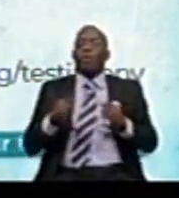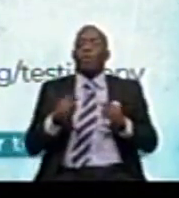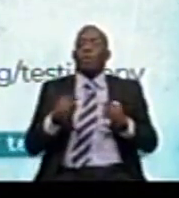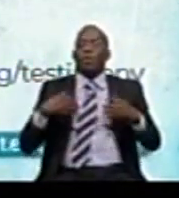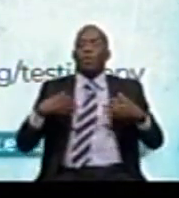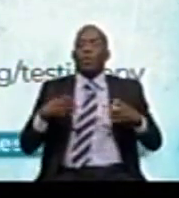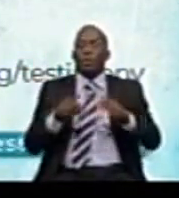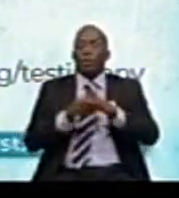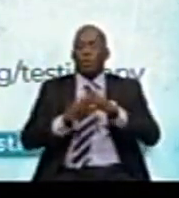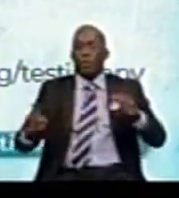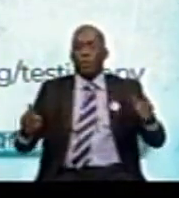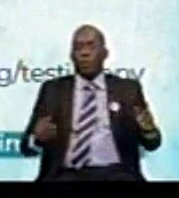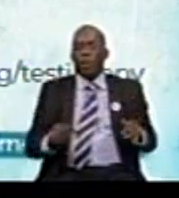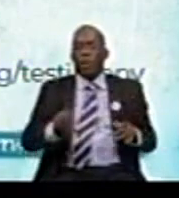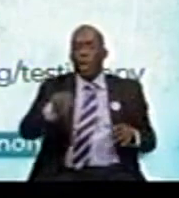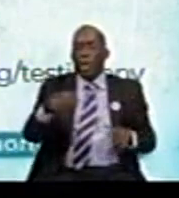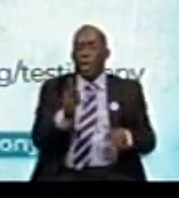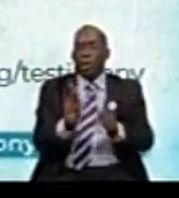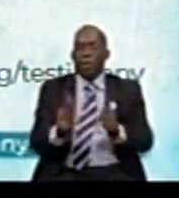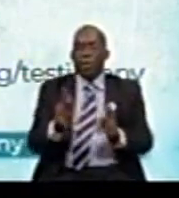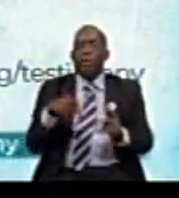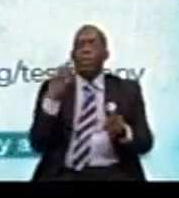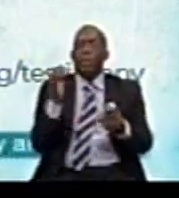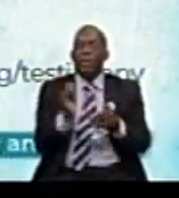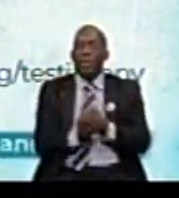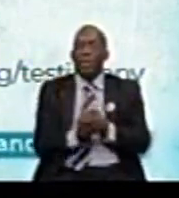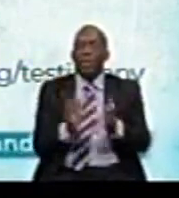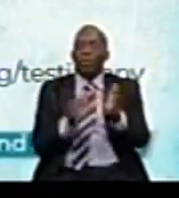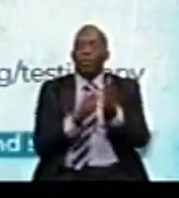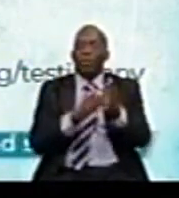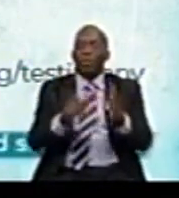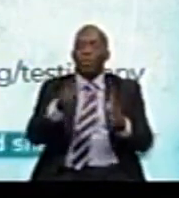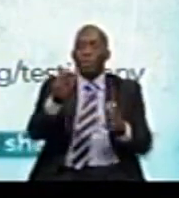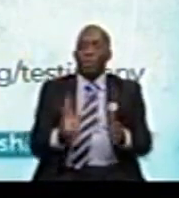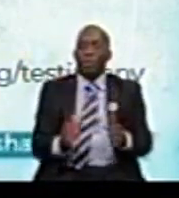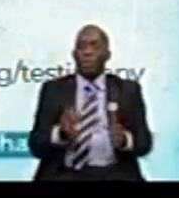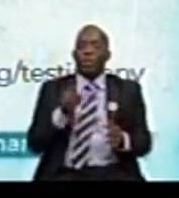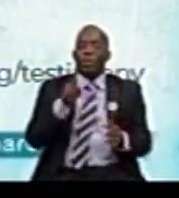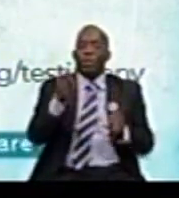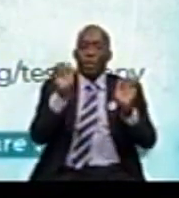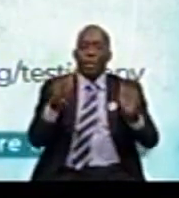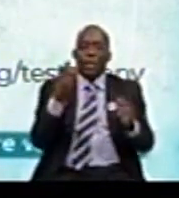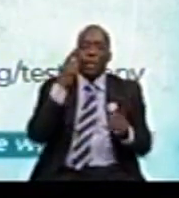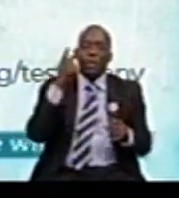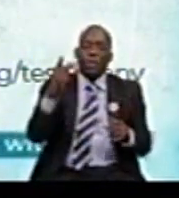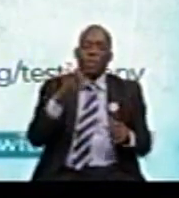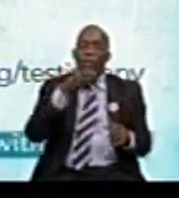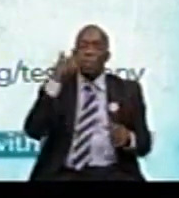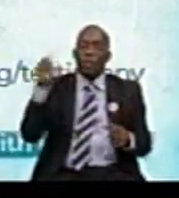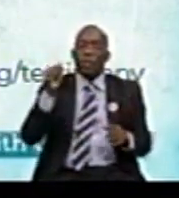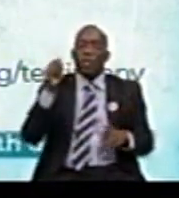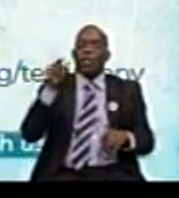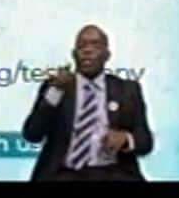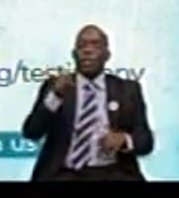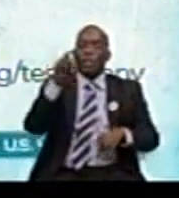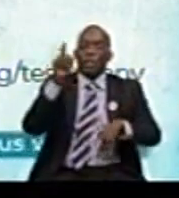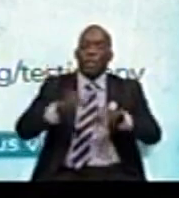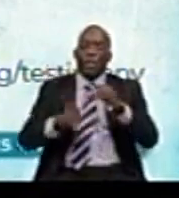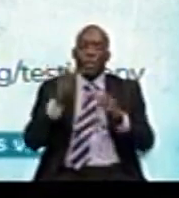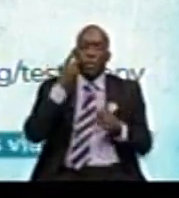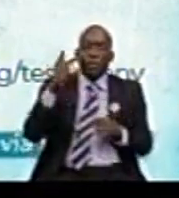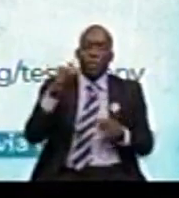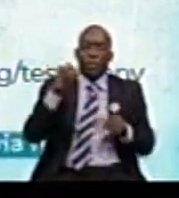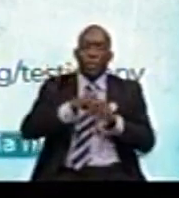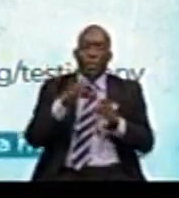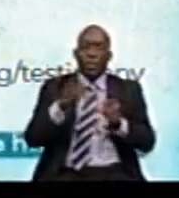Lagos. Ibrahim Abba says, "Praise God that I can see a lot better now. I couldn't see in my district location. I couldn't